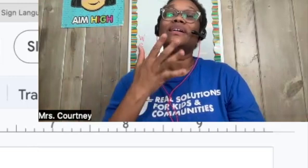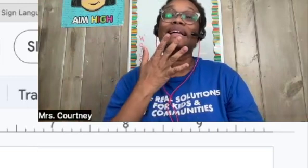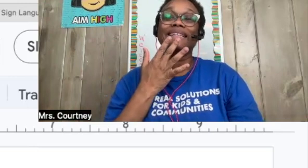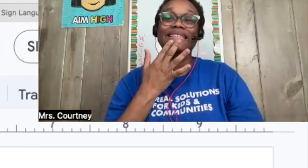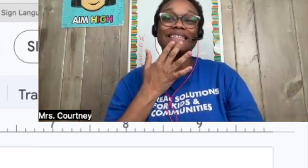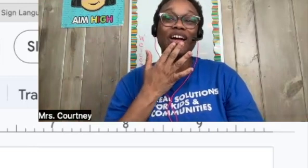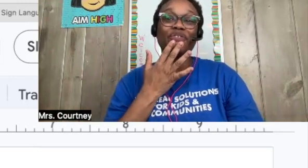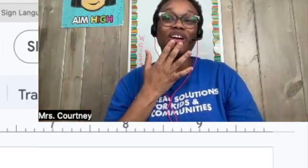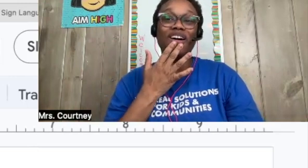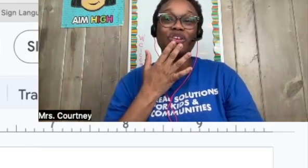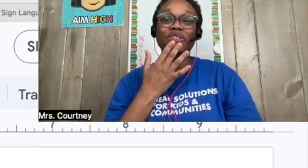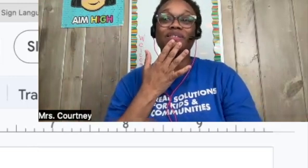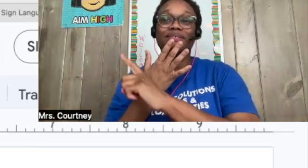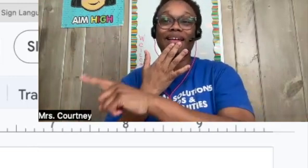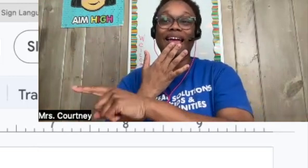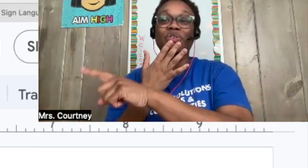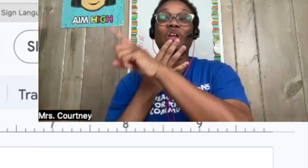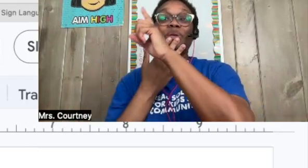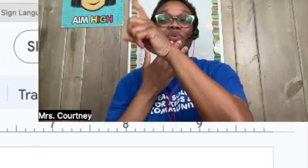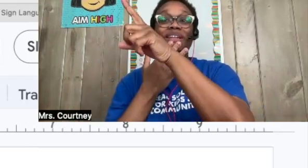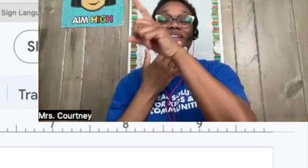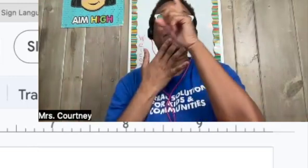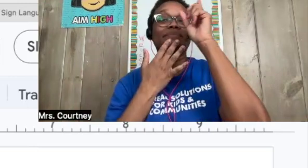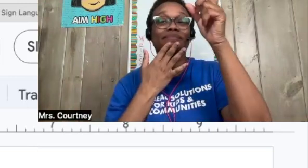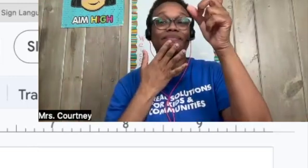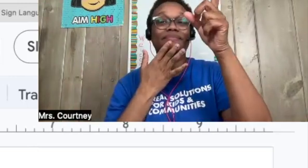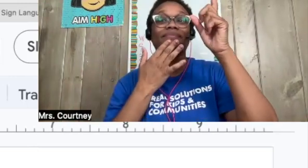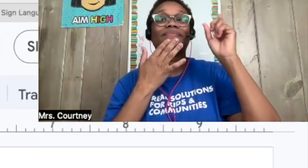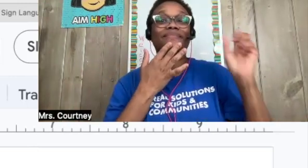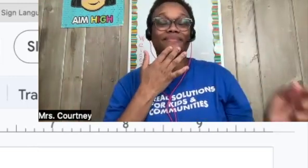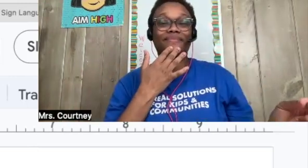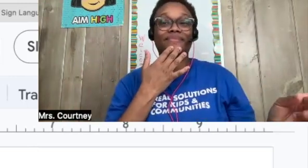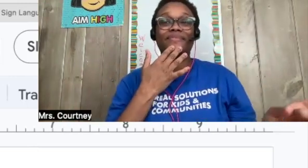remember, this is a sign for colors, and you're going to be pointing.